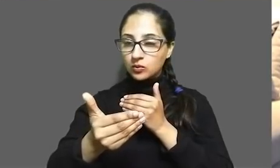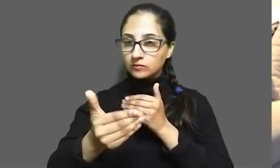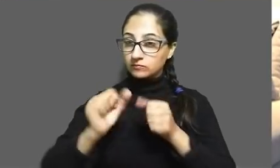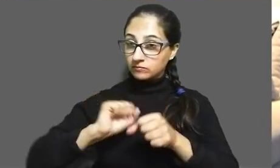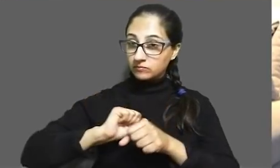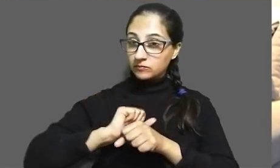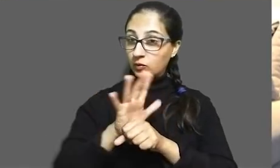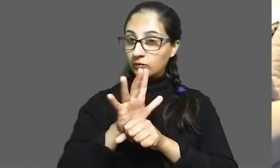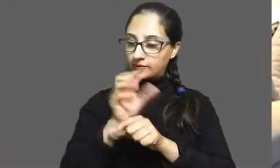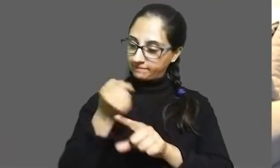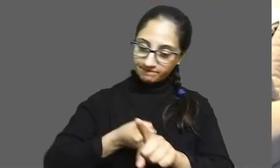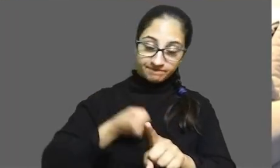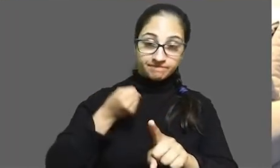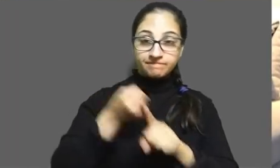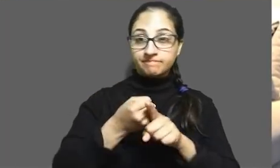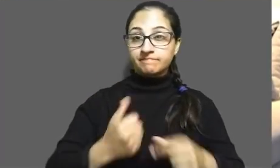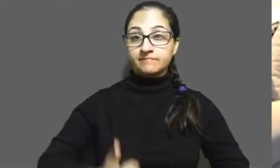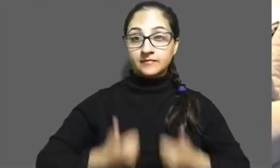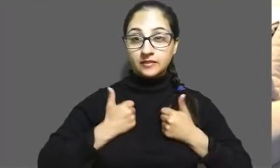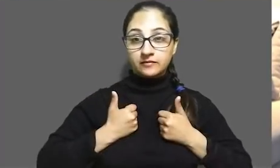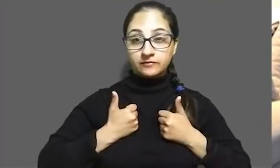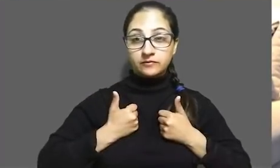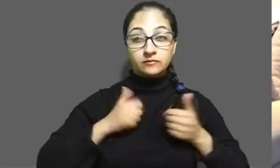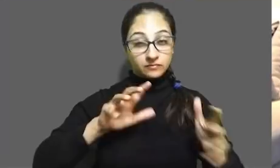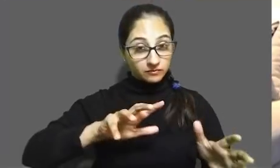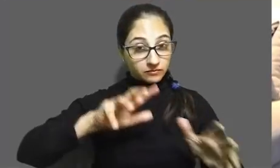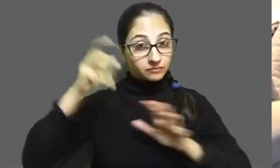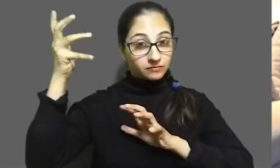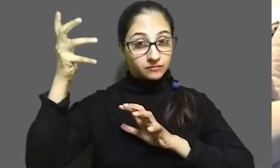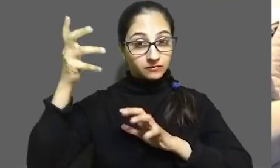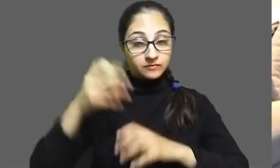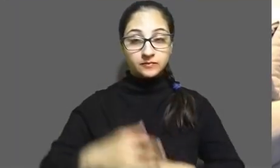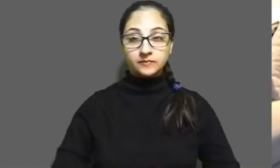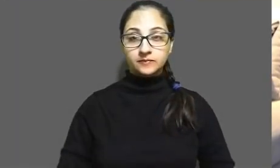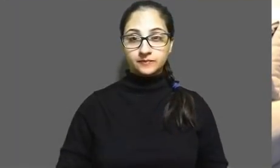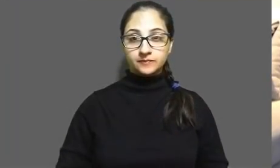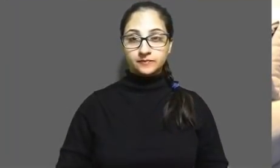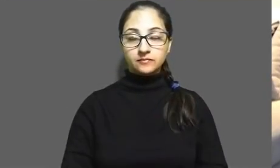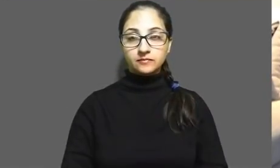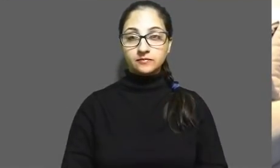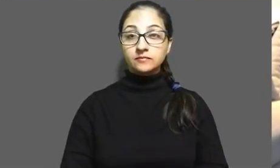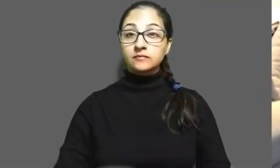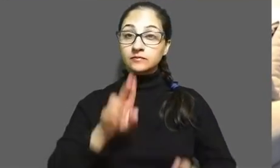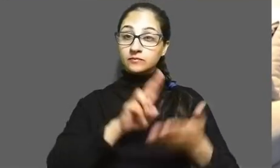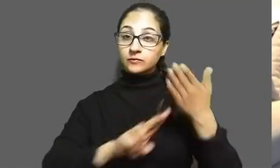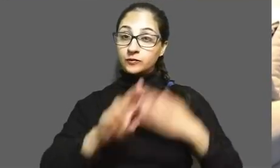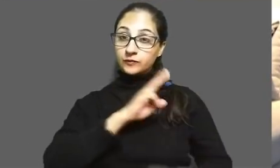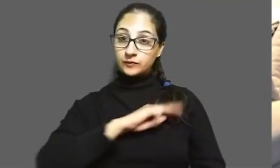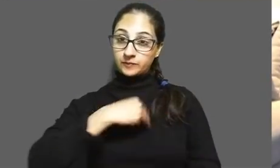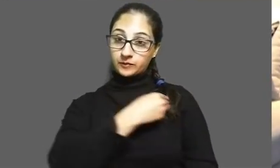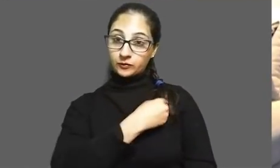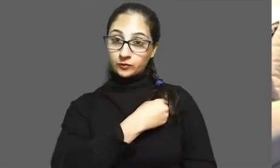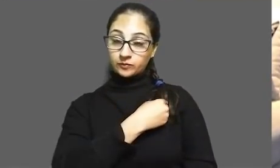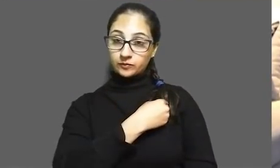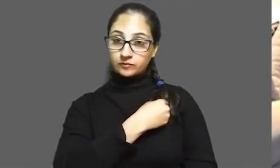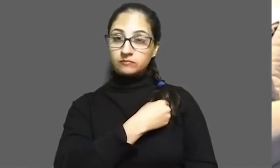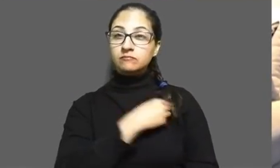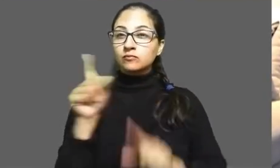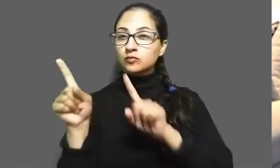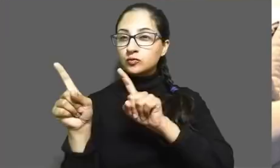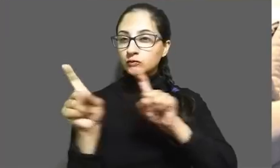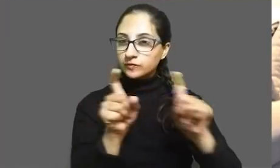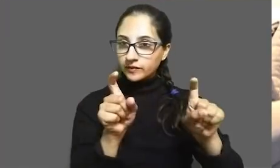significant impacts of the COVID-19 pandemic on our lives. The University of